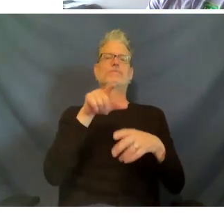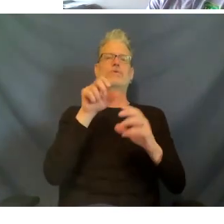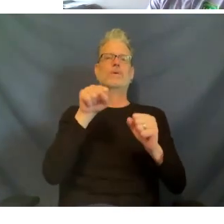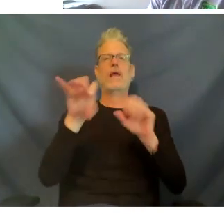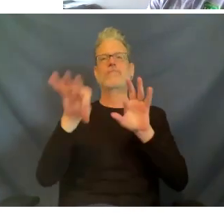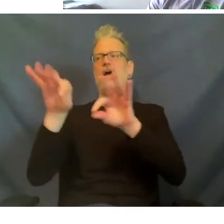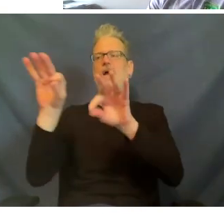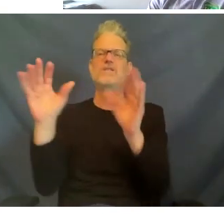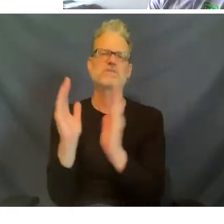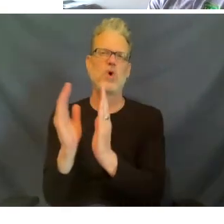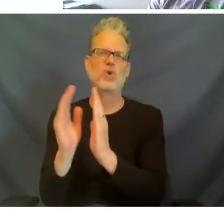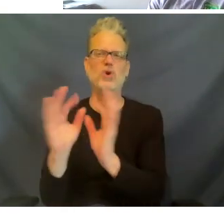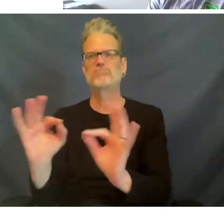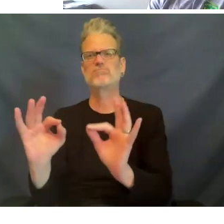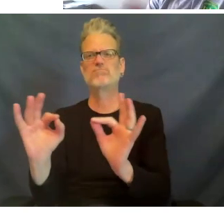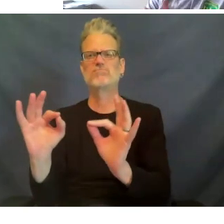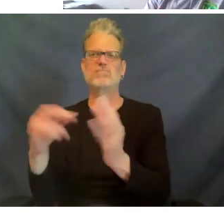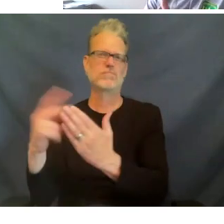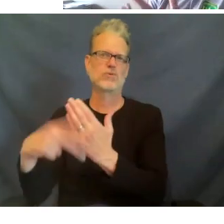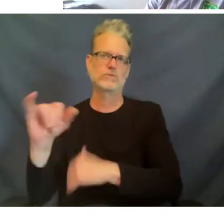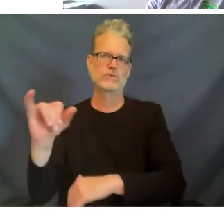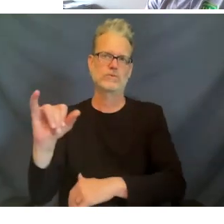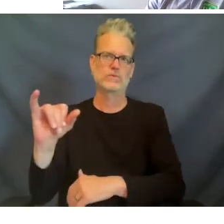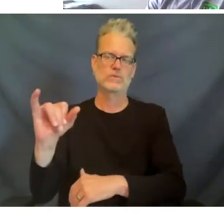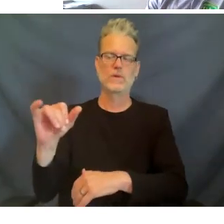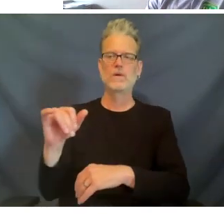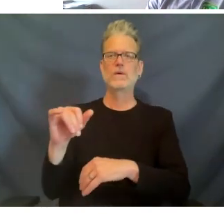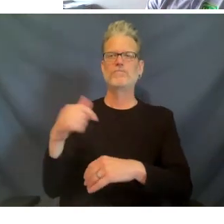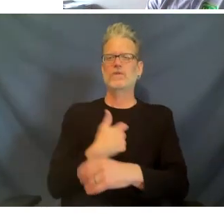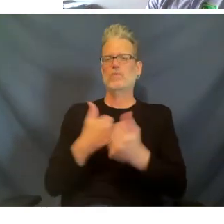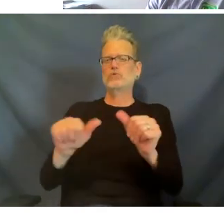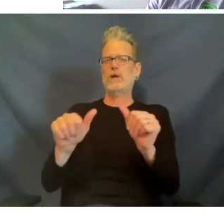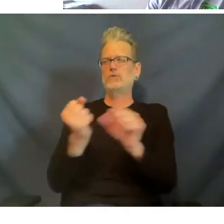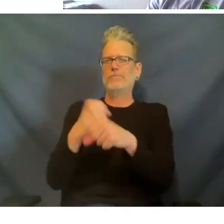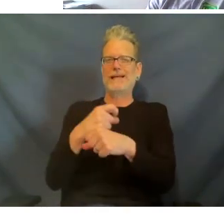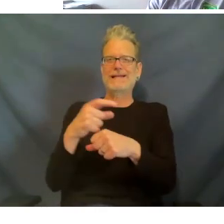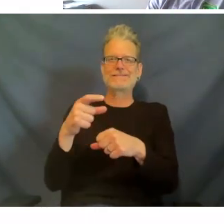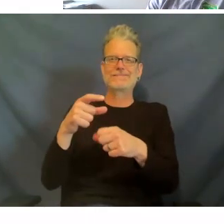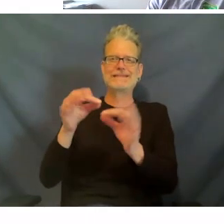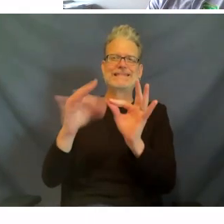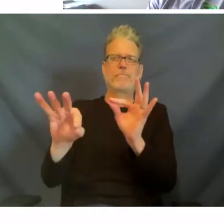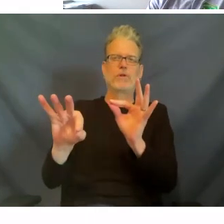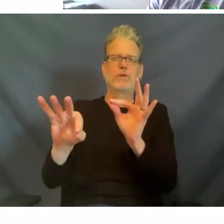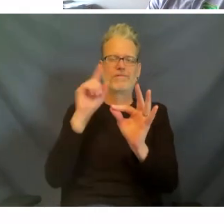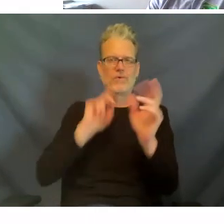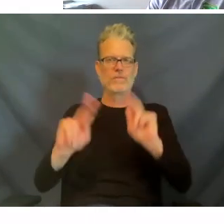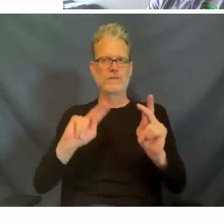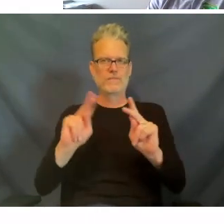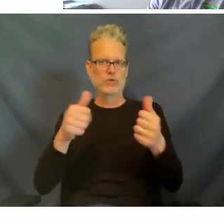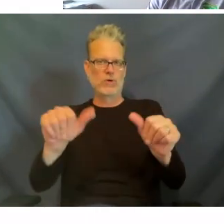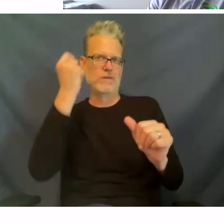bit about is one way we're trying to simplify that complexity for people trying to access these